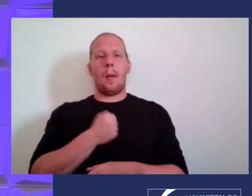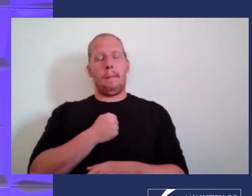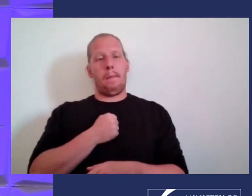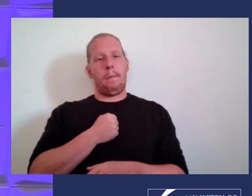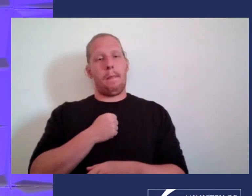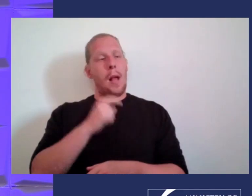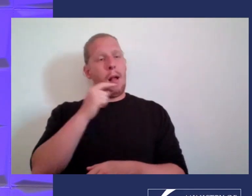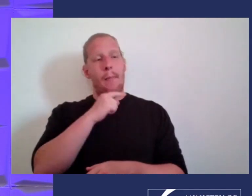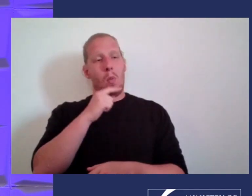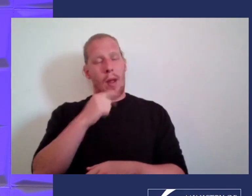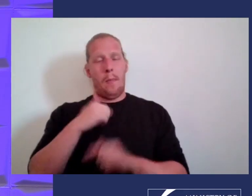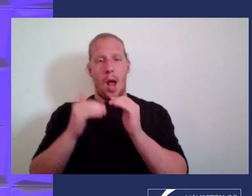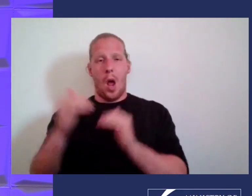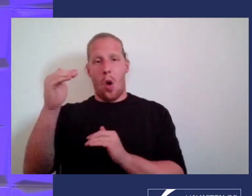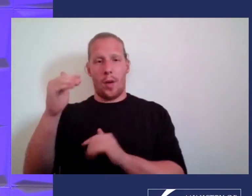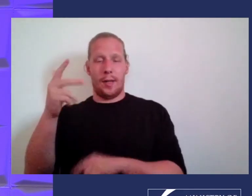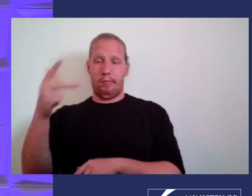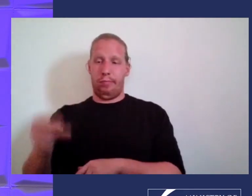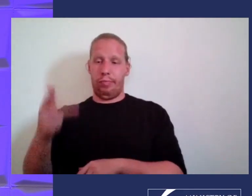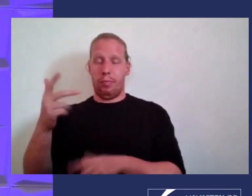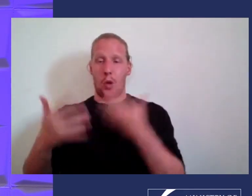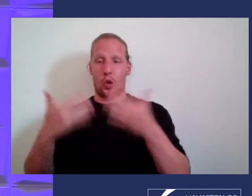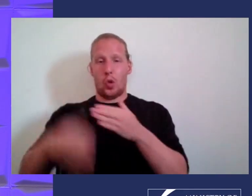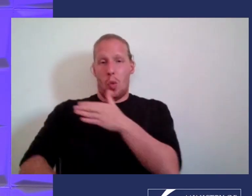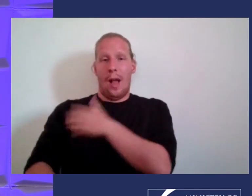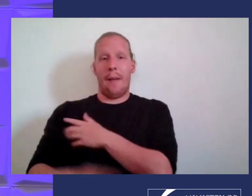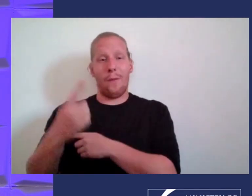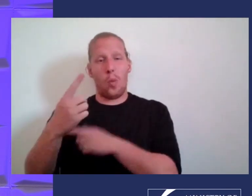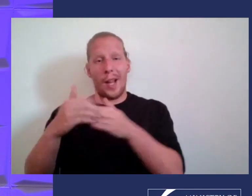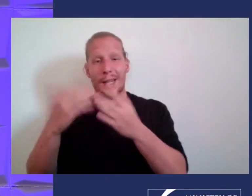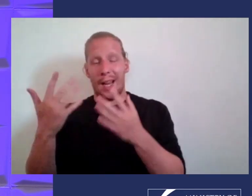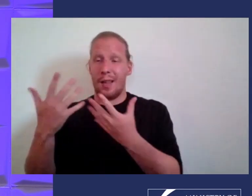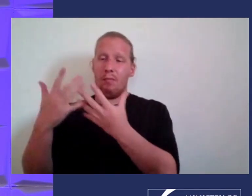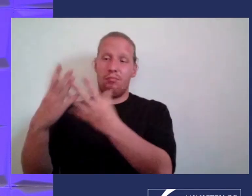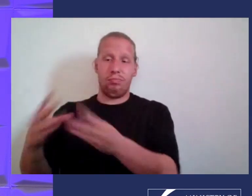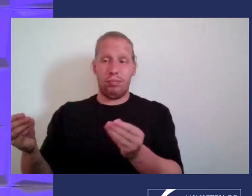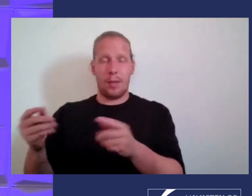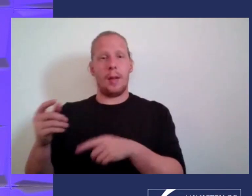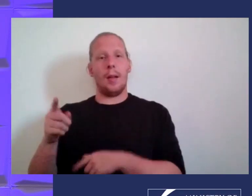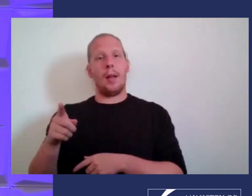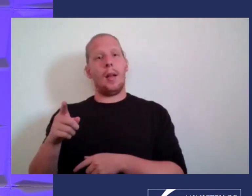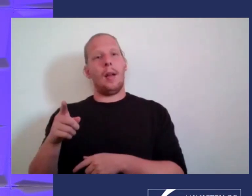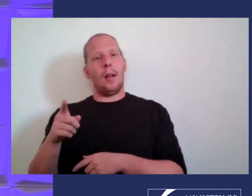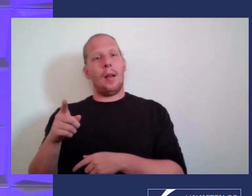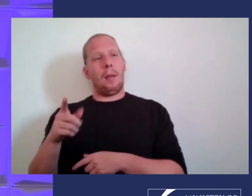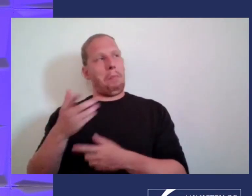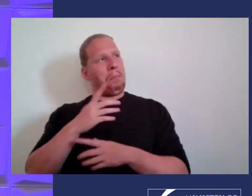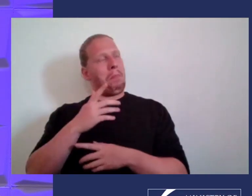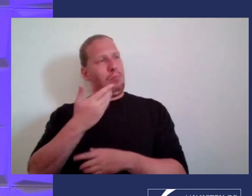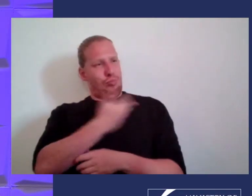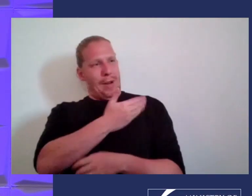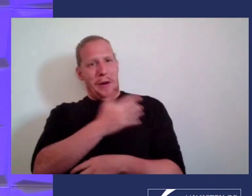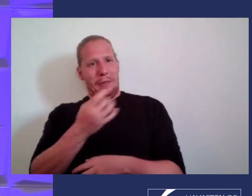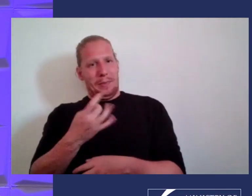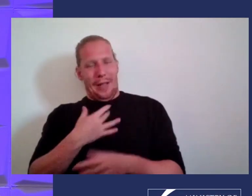He had a sore arm for a day and then it went. He was a real champion. He was a real trooper actually, and he was really chuffed with himself. When he came